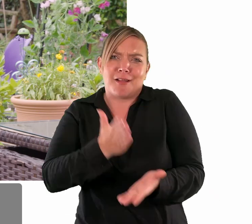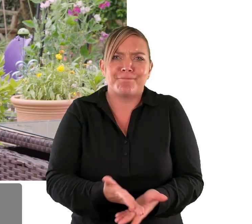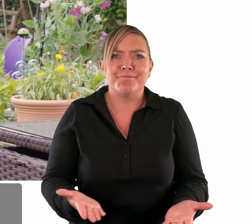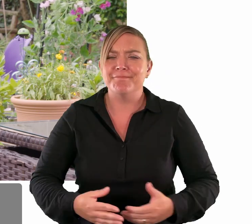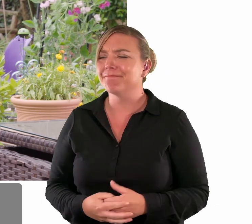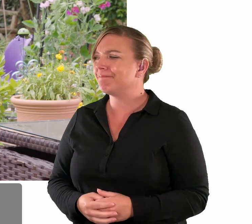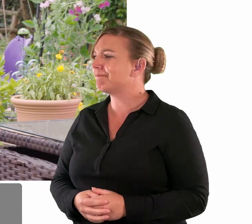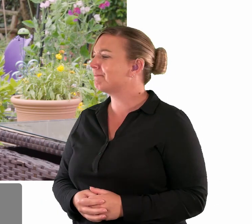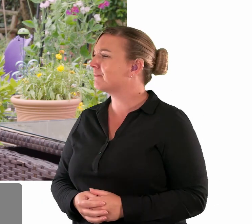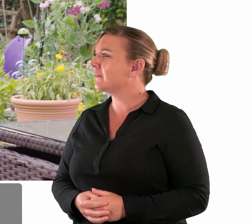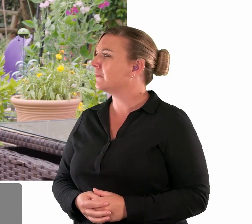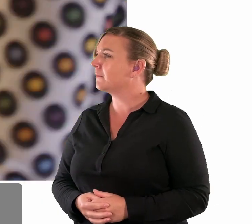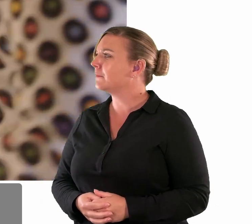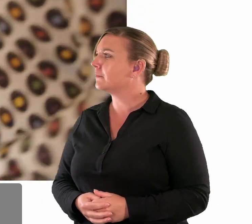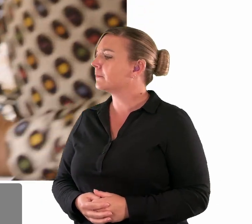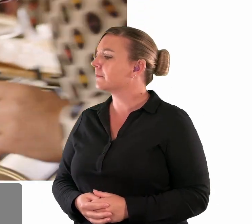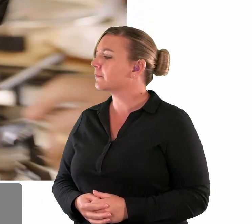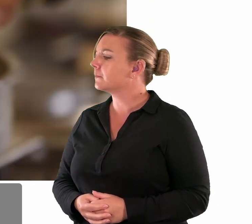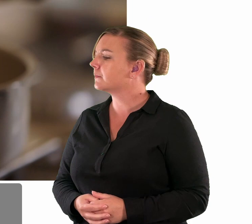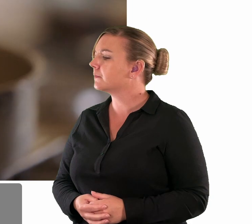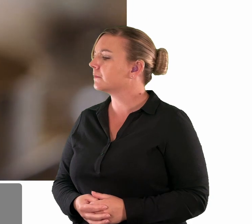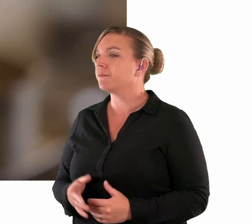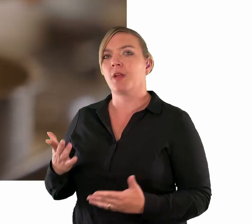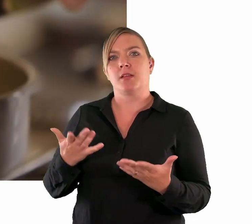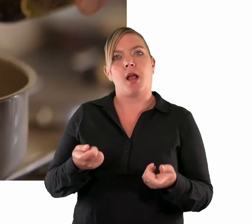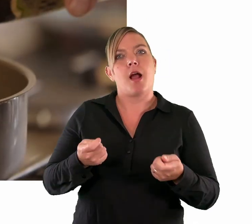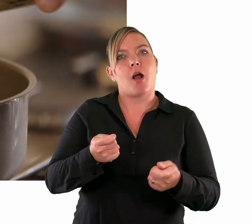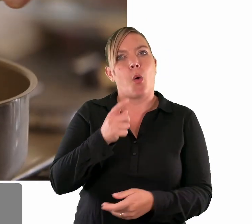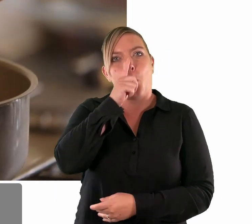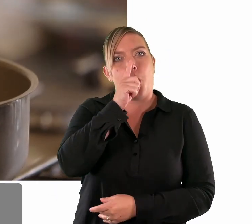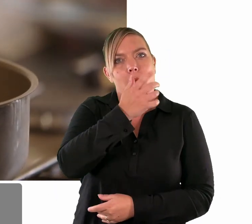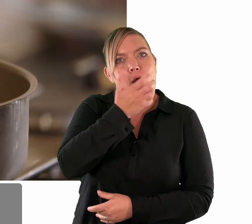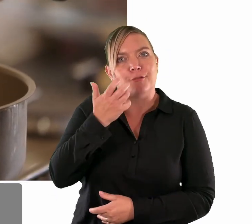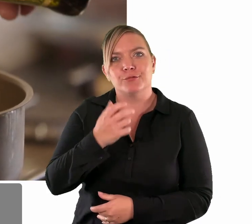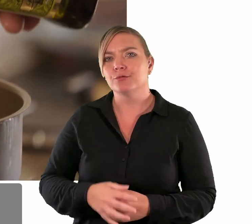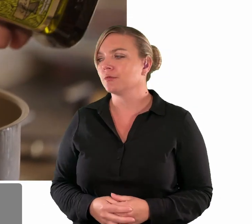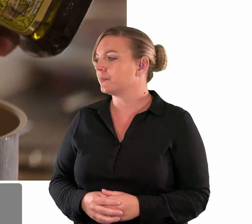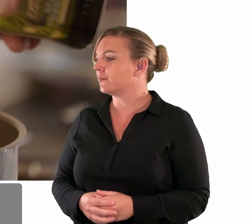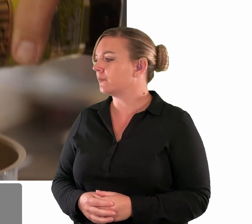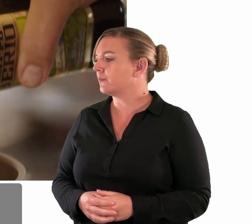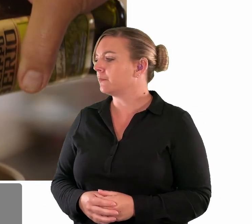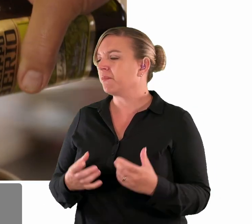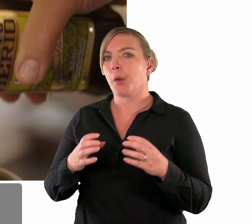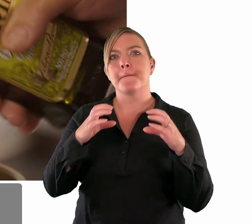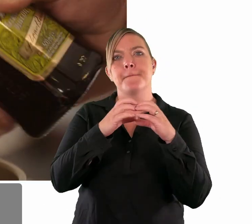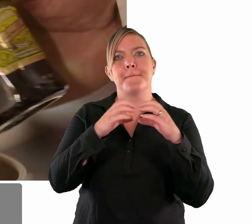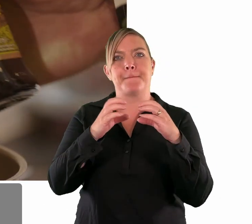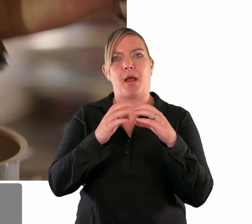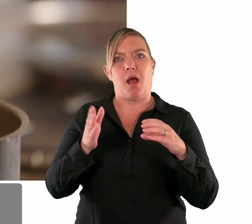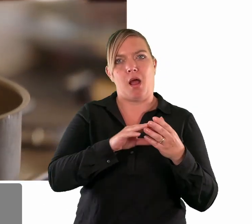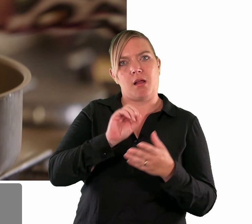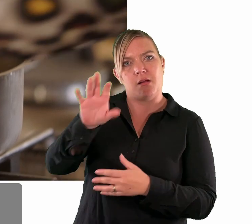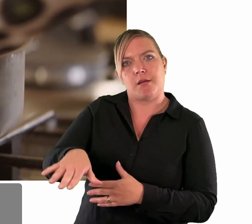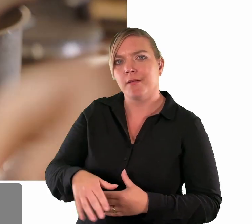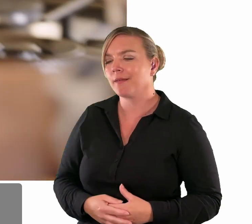this kind of cooking, absolutely. Well, now we're going to heat the oil and we're going to put the peppers in